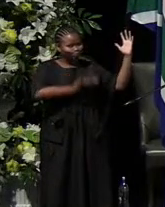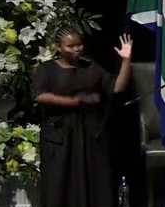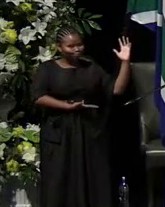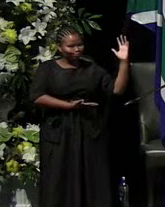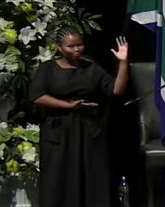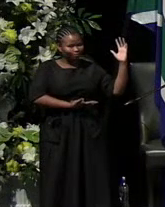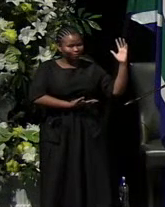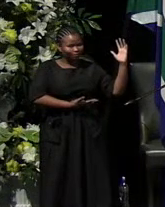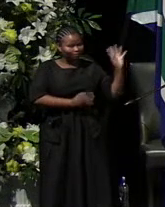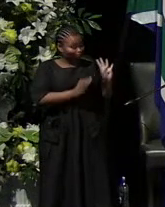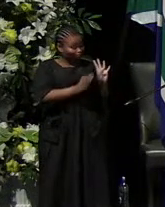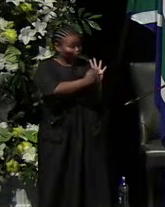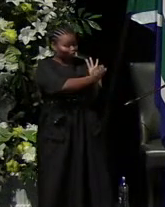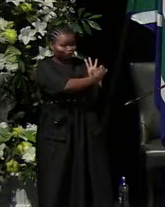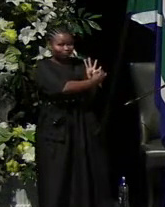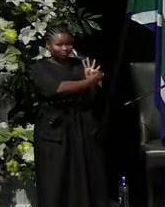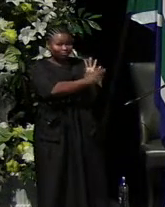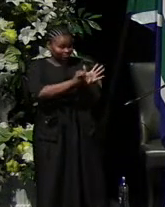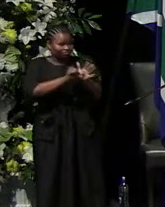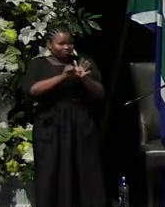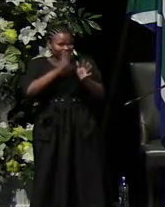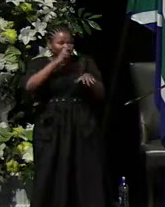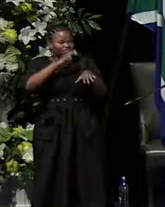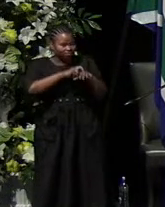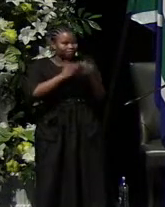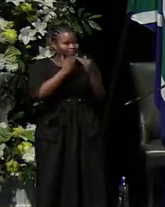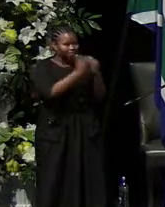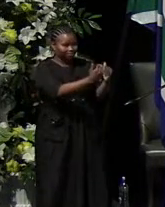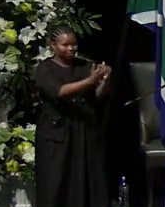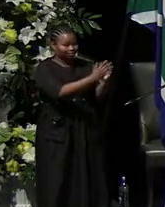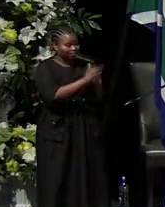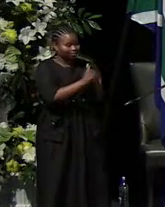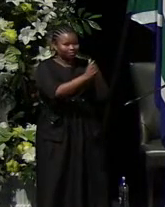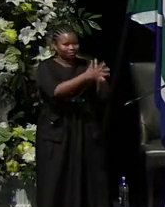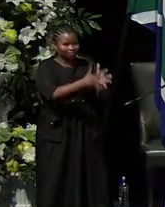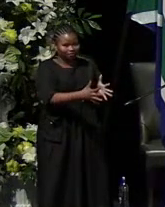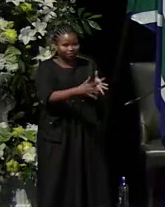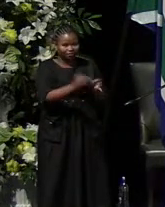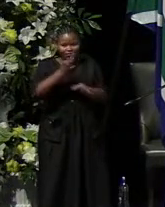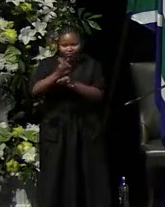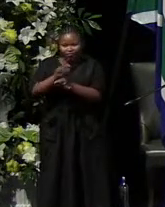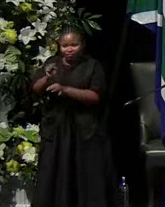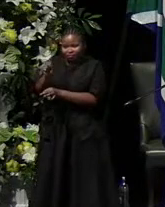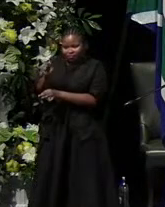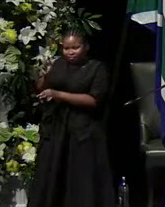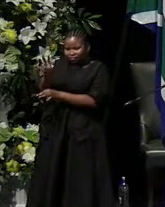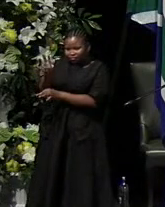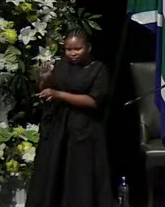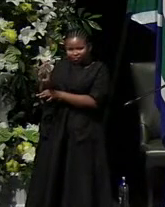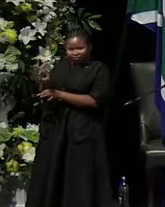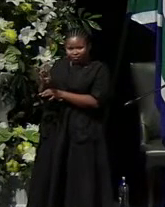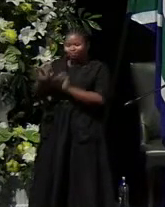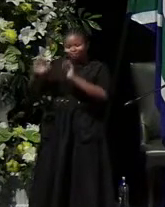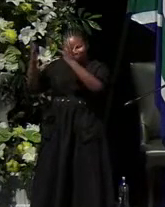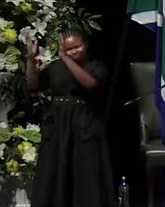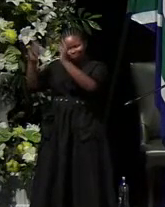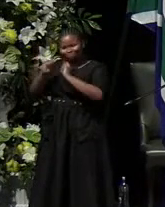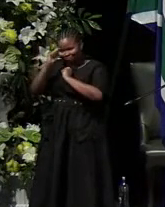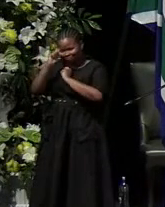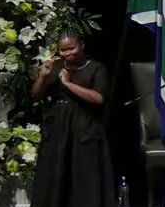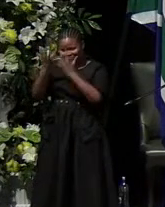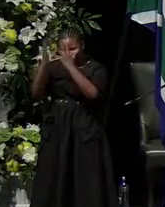this initiative it's much needed thank you so much leadership that is Steve um well done